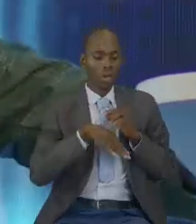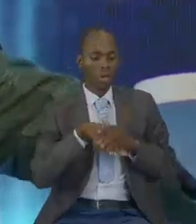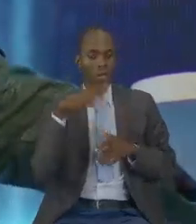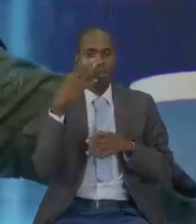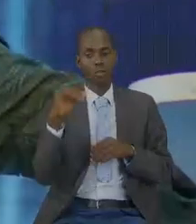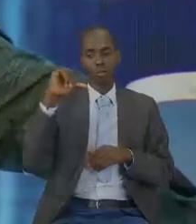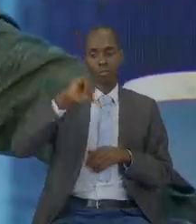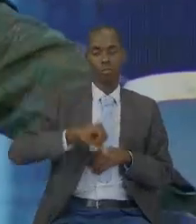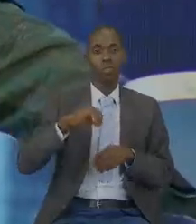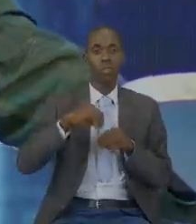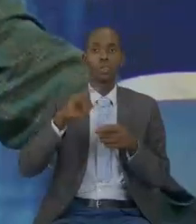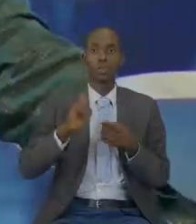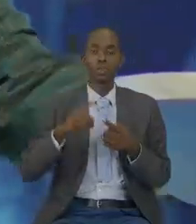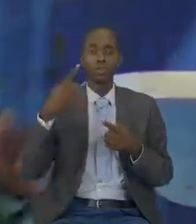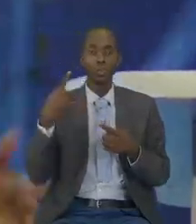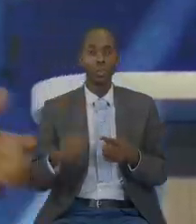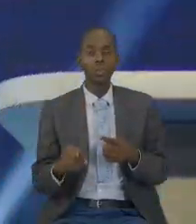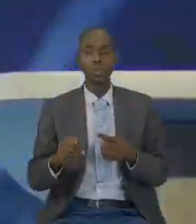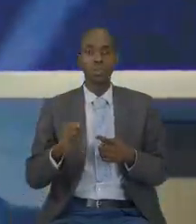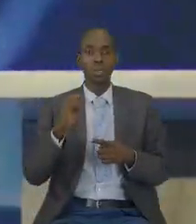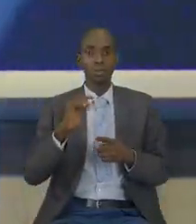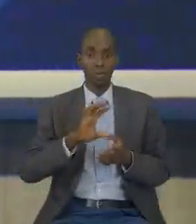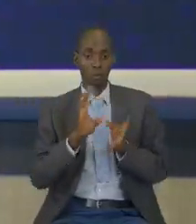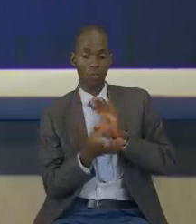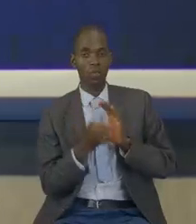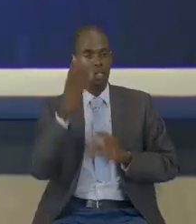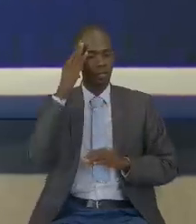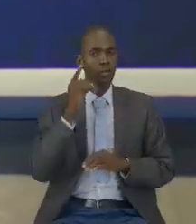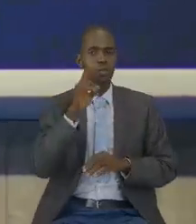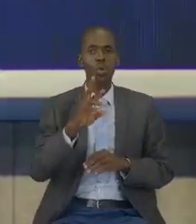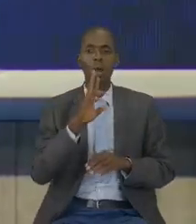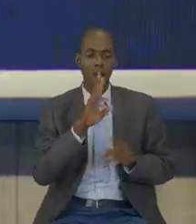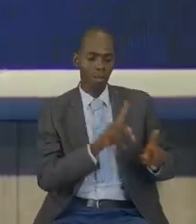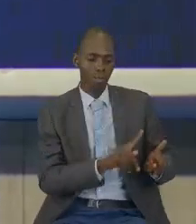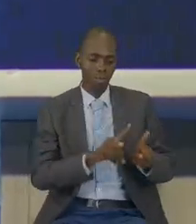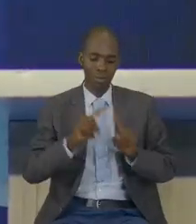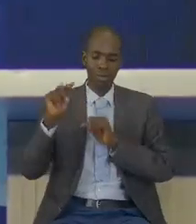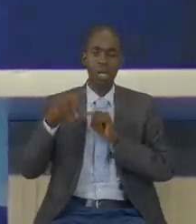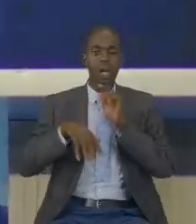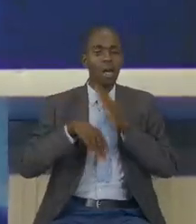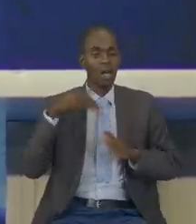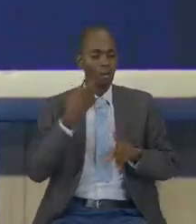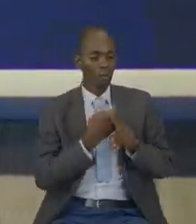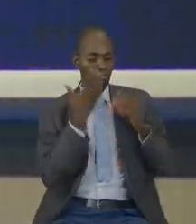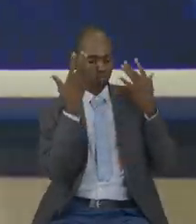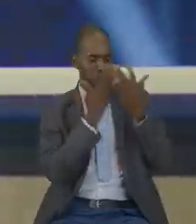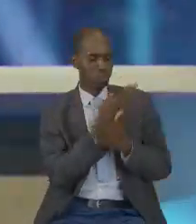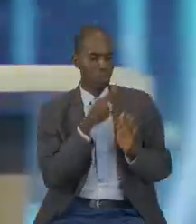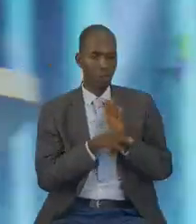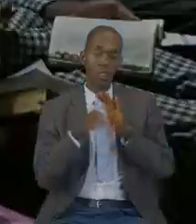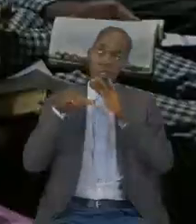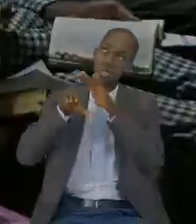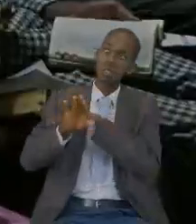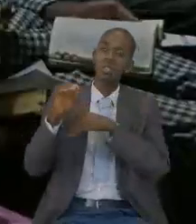condemnation into the conversion experience. You are translated out of darkness and you come into the